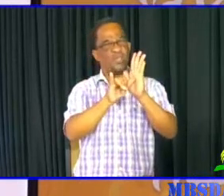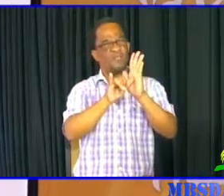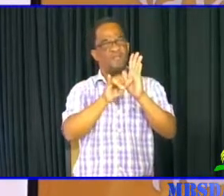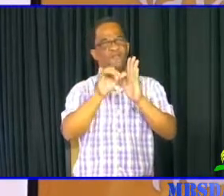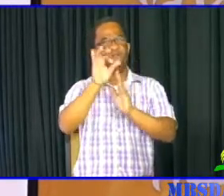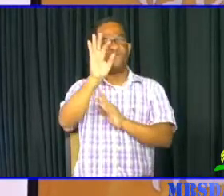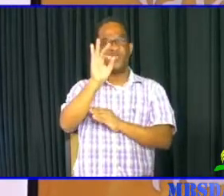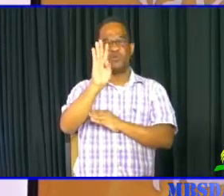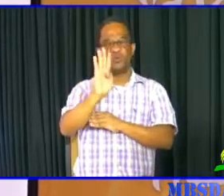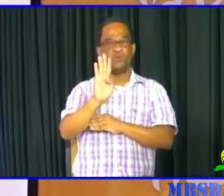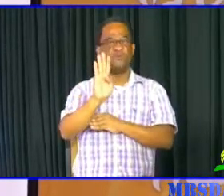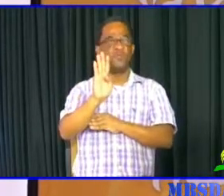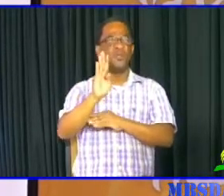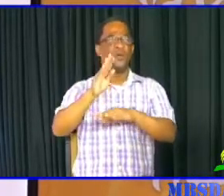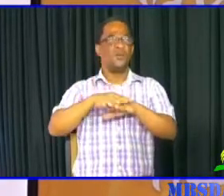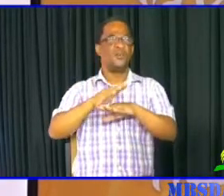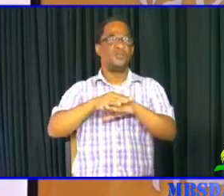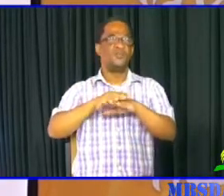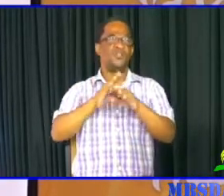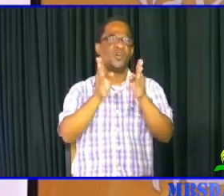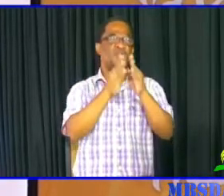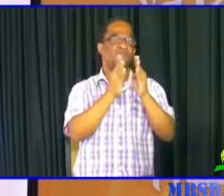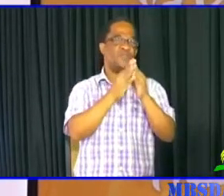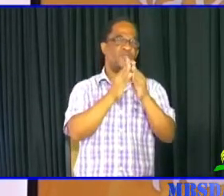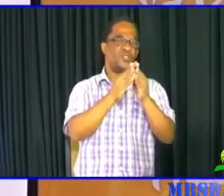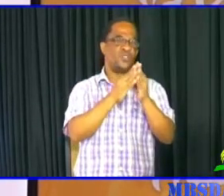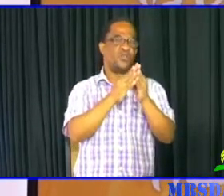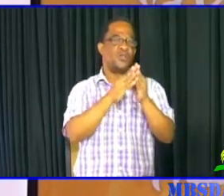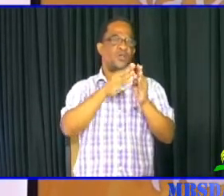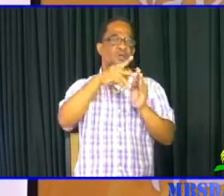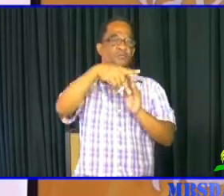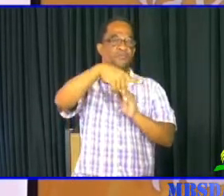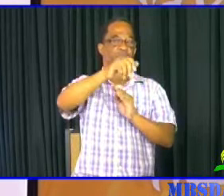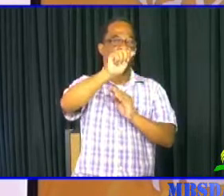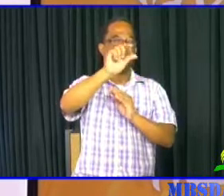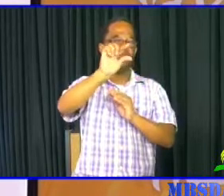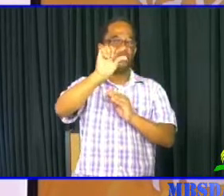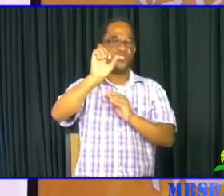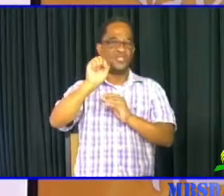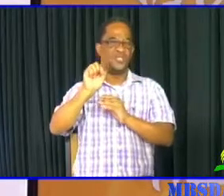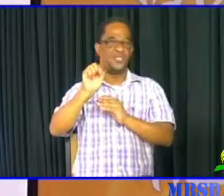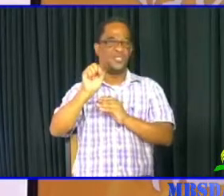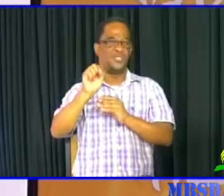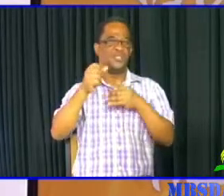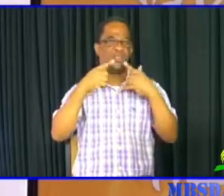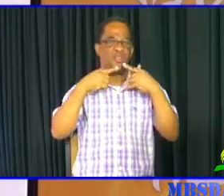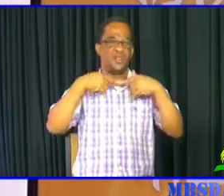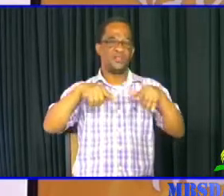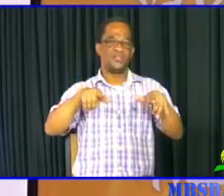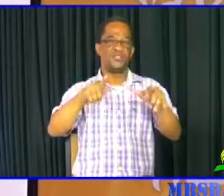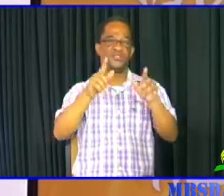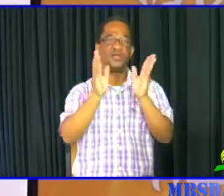platforms and also on our conference pages, as well as Let's Talk About Him app and